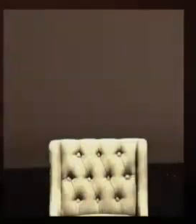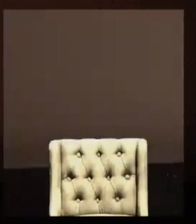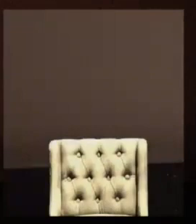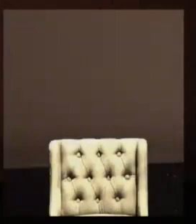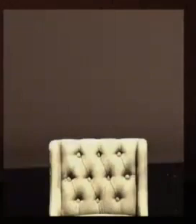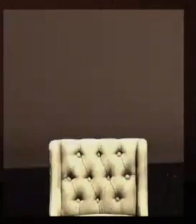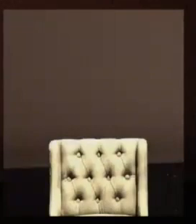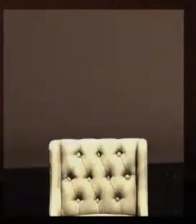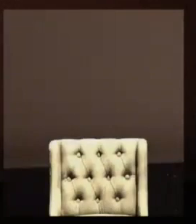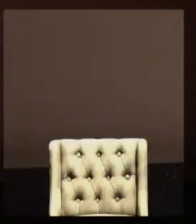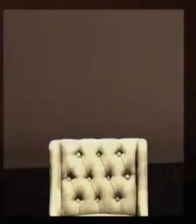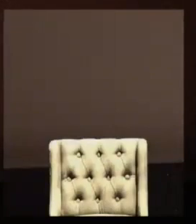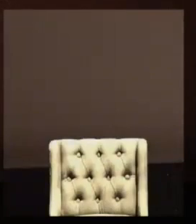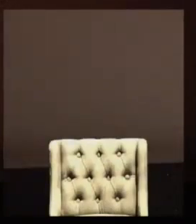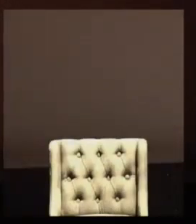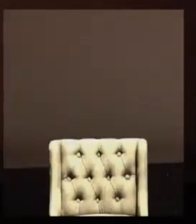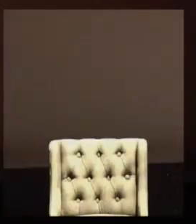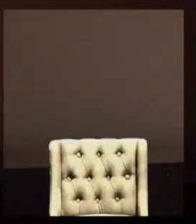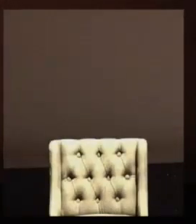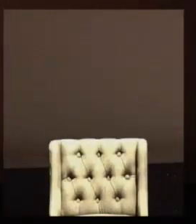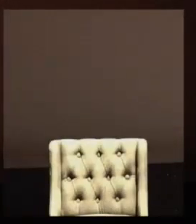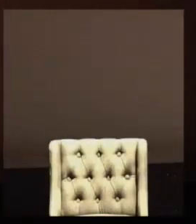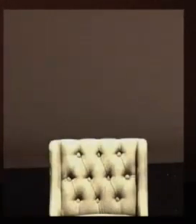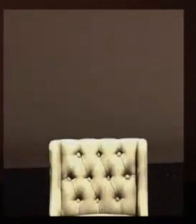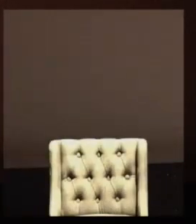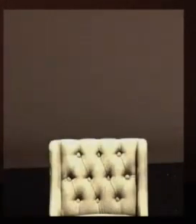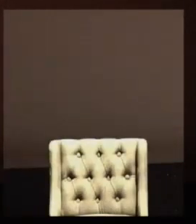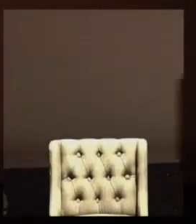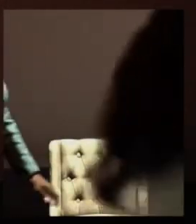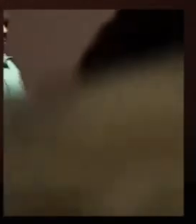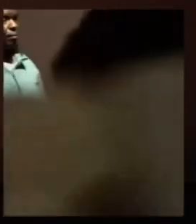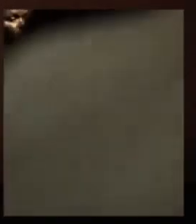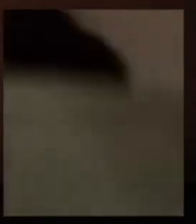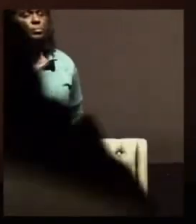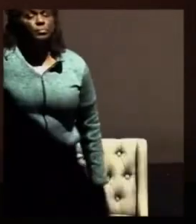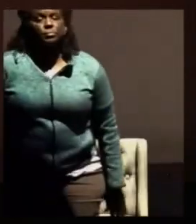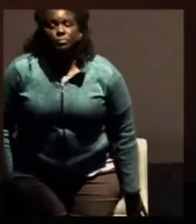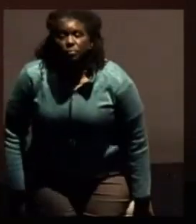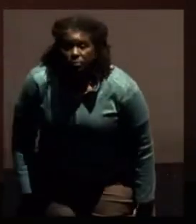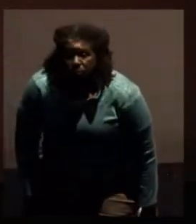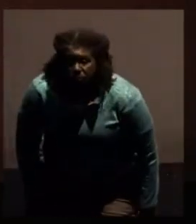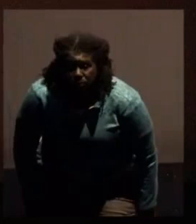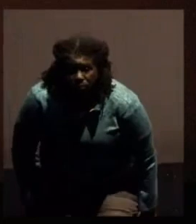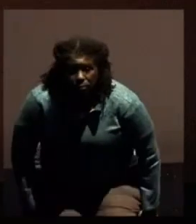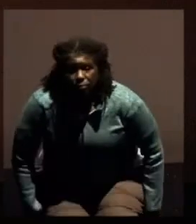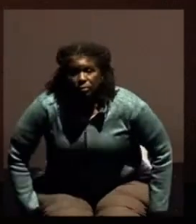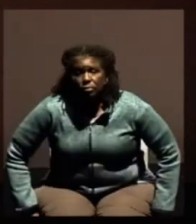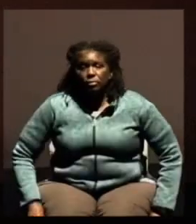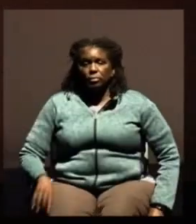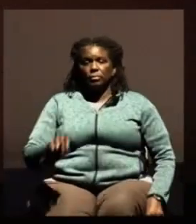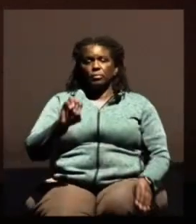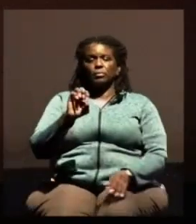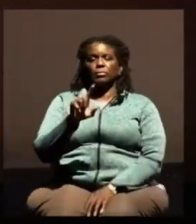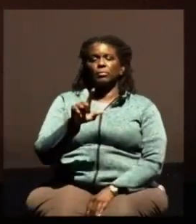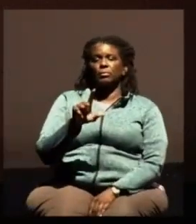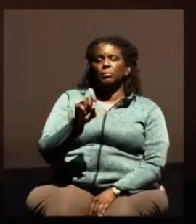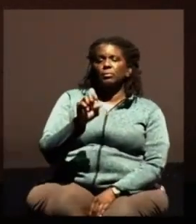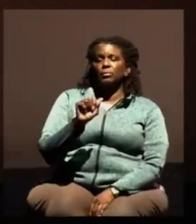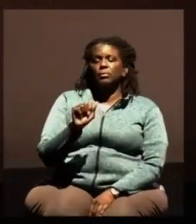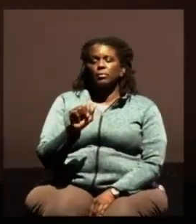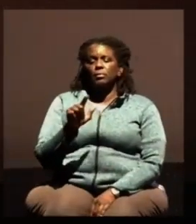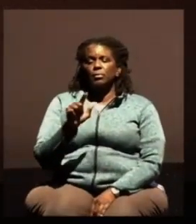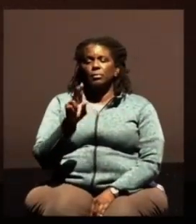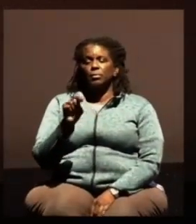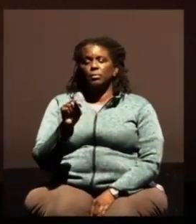Next up is Elsa Luna, class of 2004. She is the COO and CFO at KPCC Southern